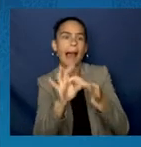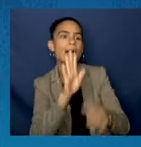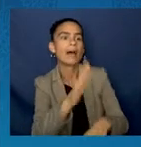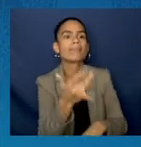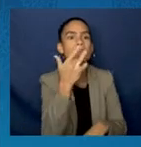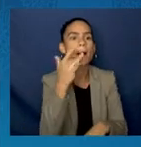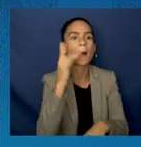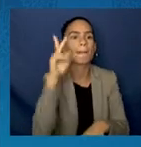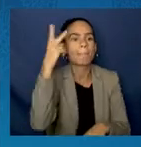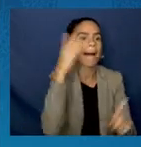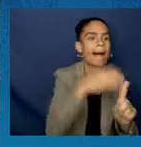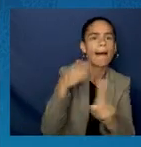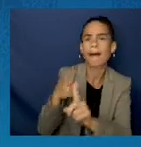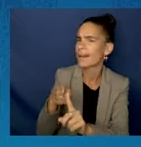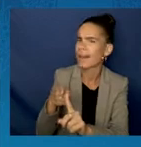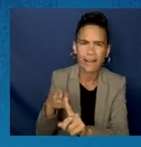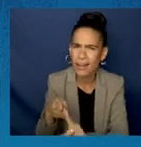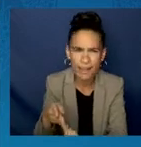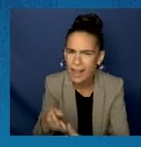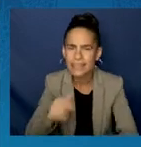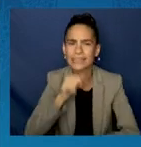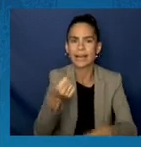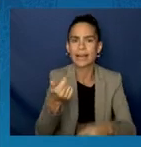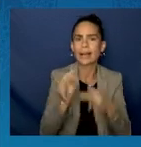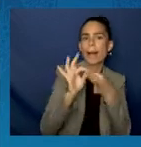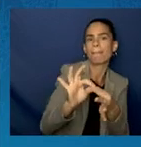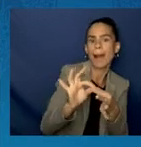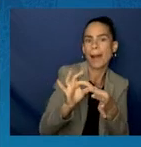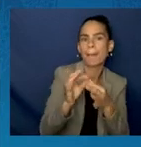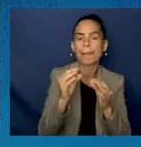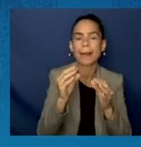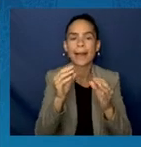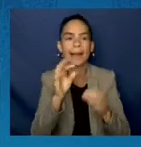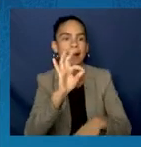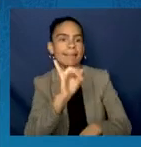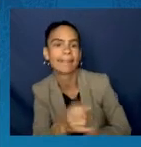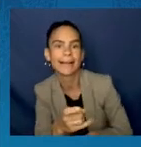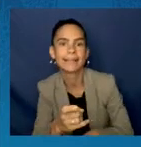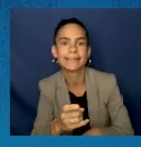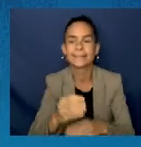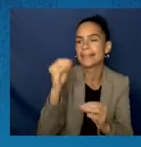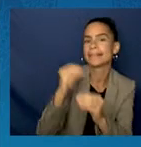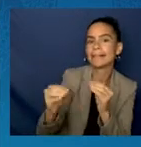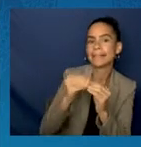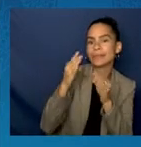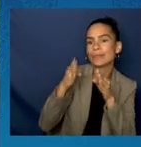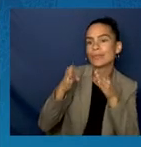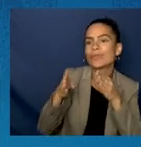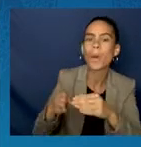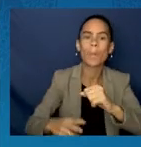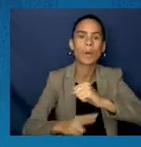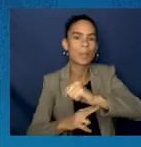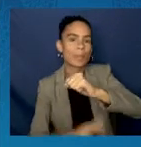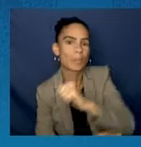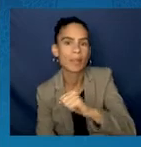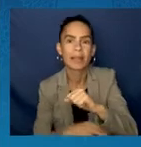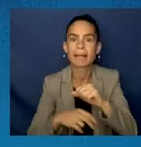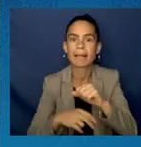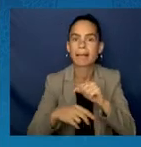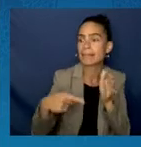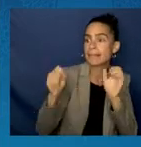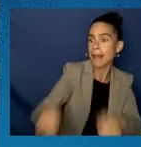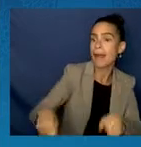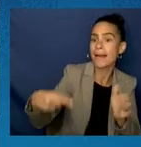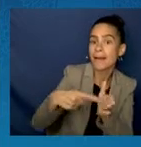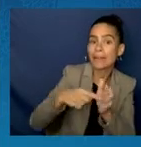bring childcare, affordable and accessible childcare to working families, the work that we need to do to address the climate crisis, understanding that within the